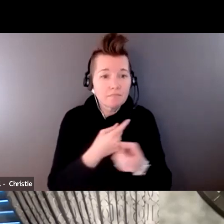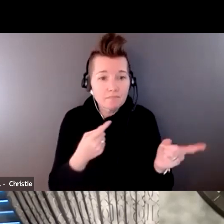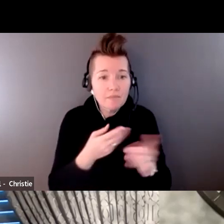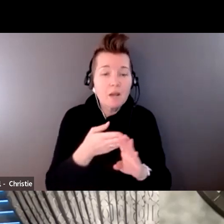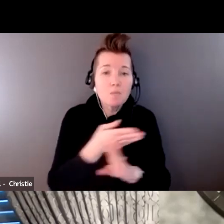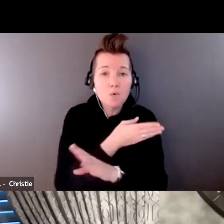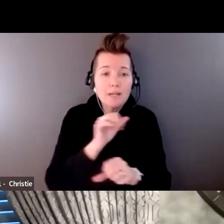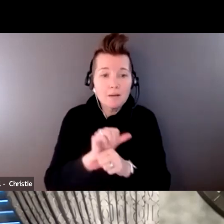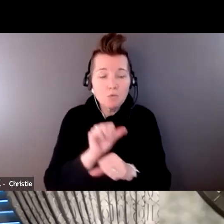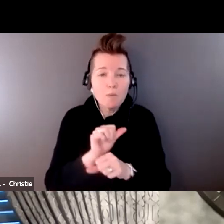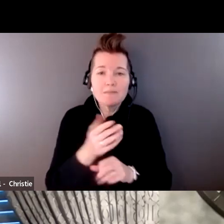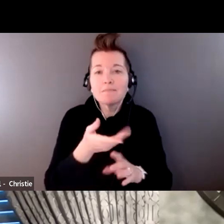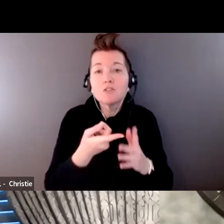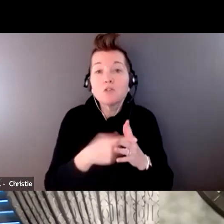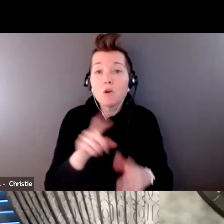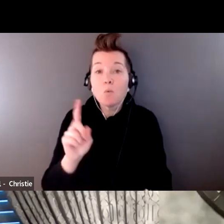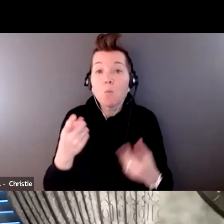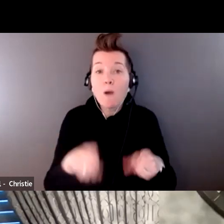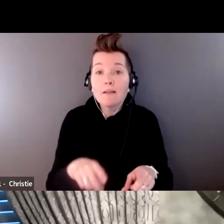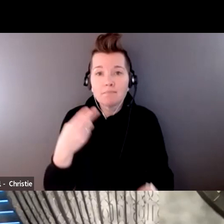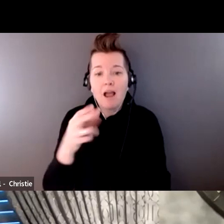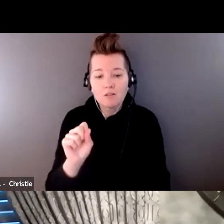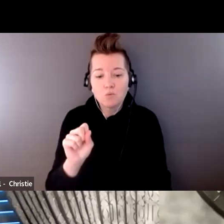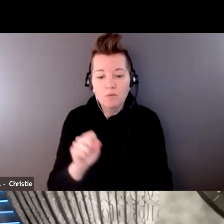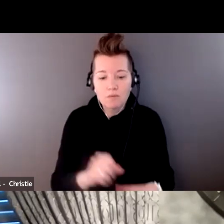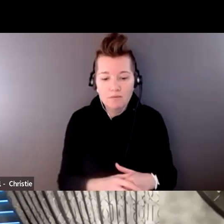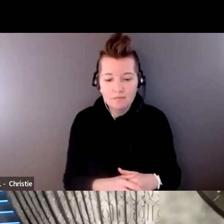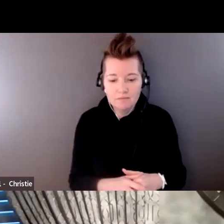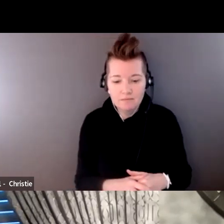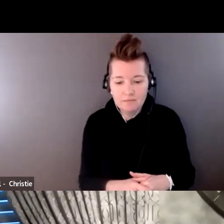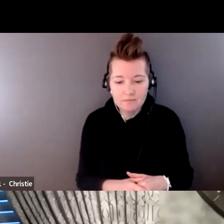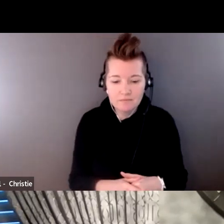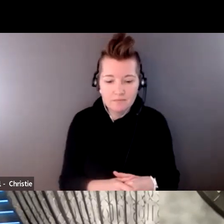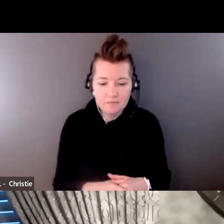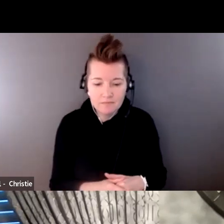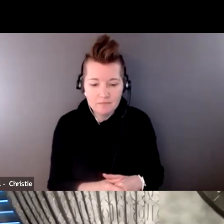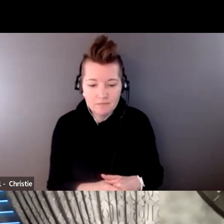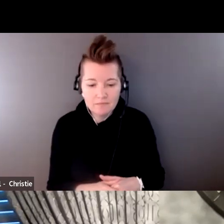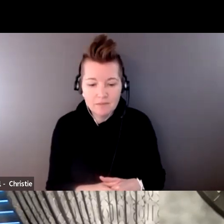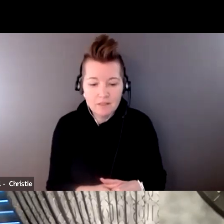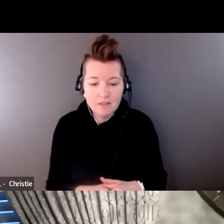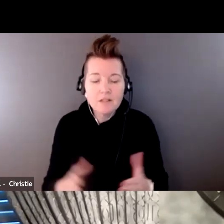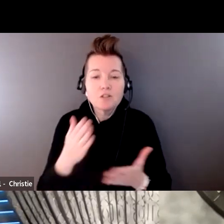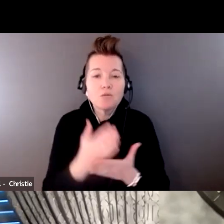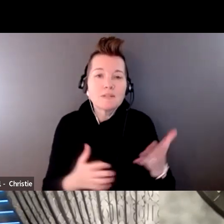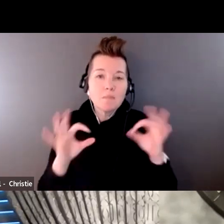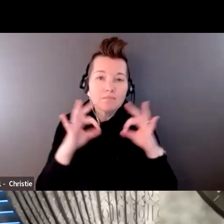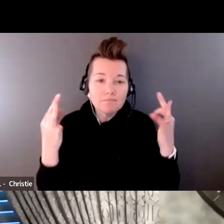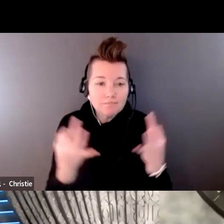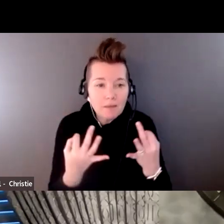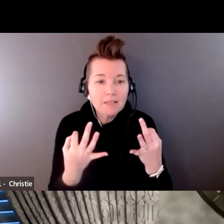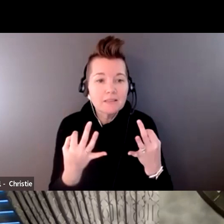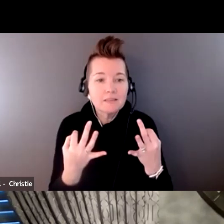programs, they start in high school. And so I imagine if families are, like, let's say the gatekeeper